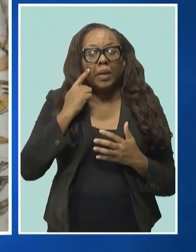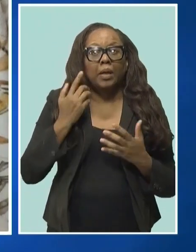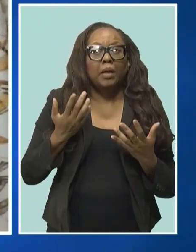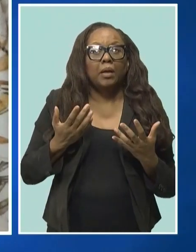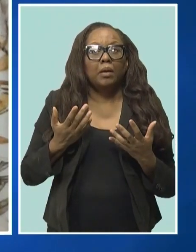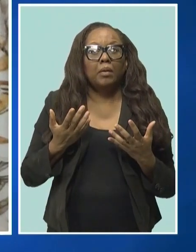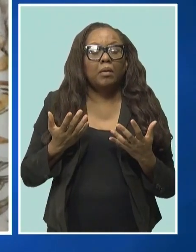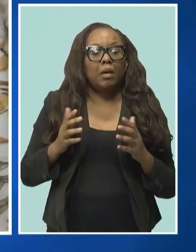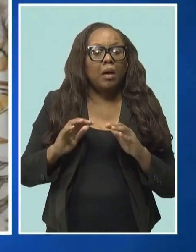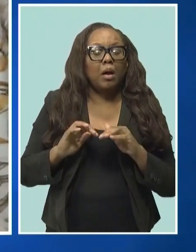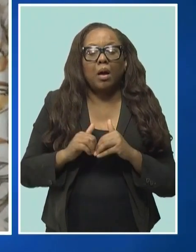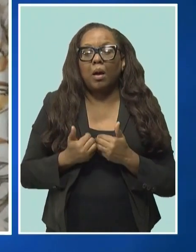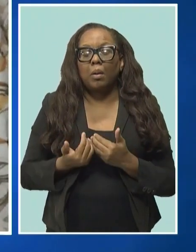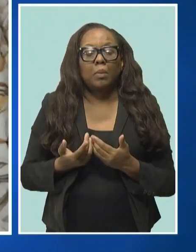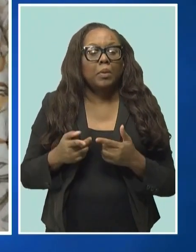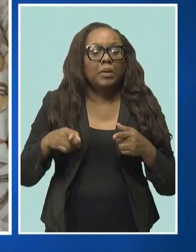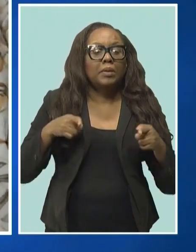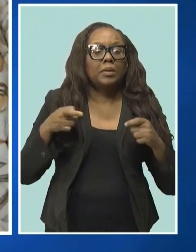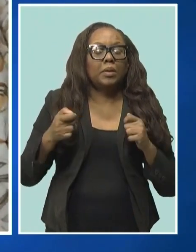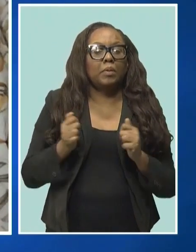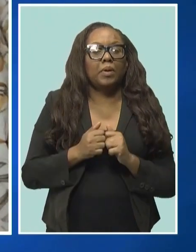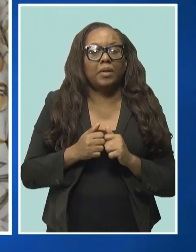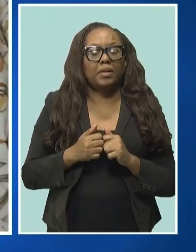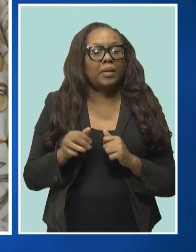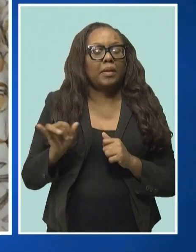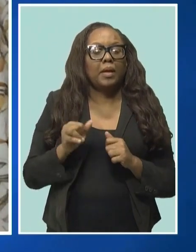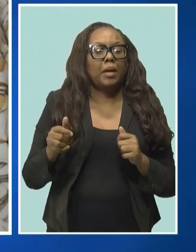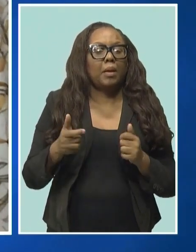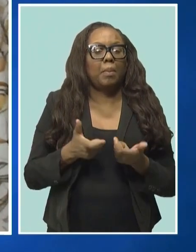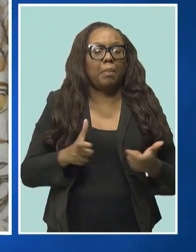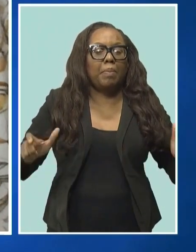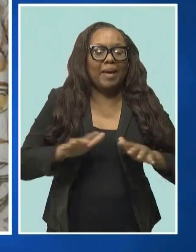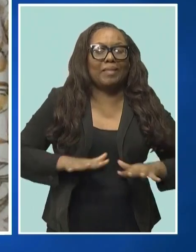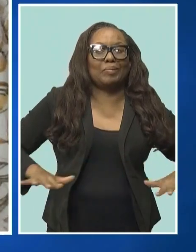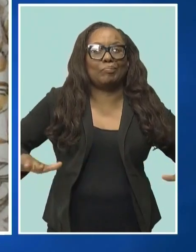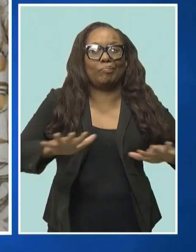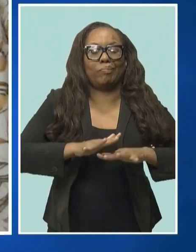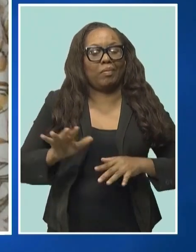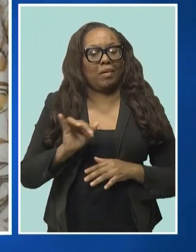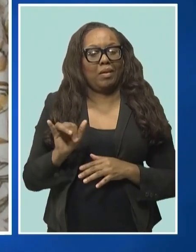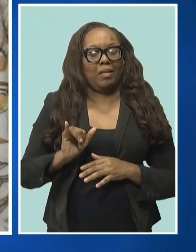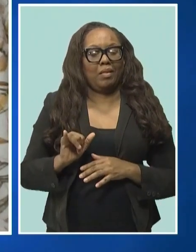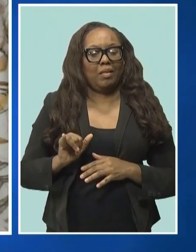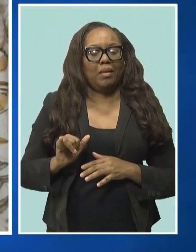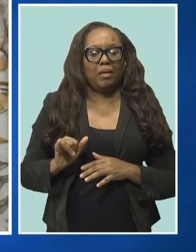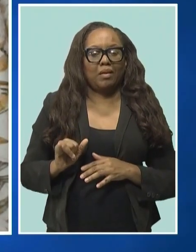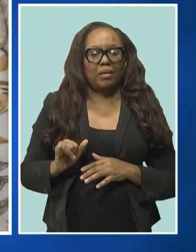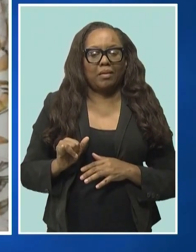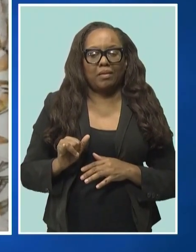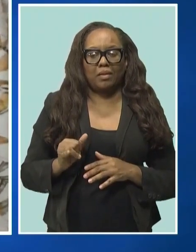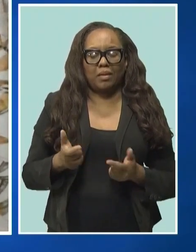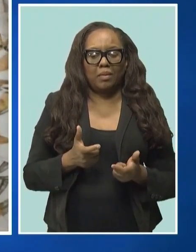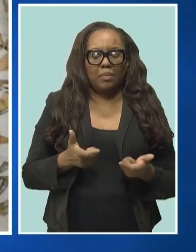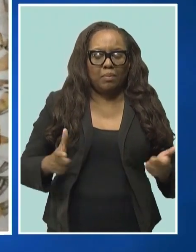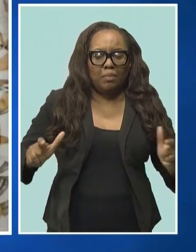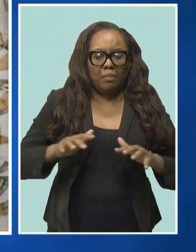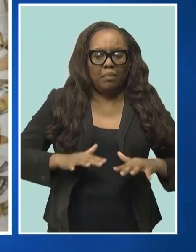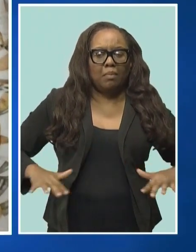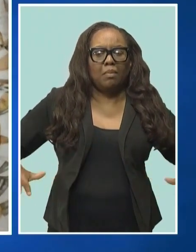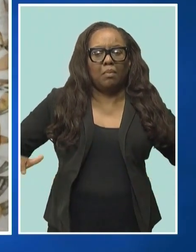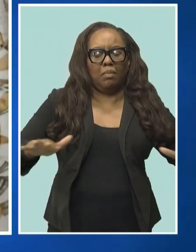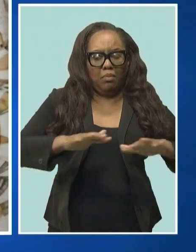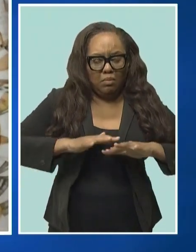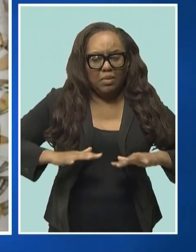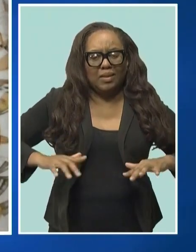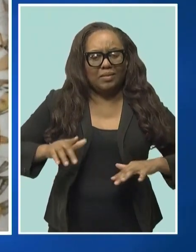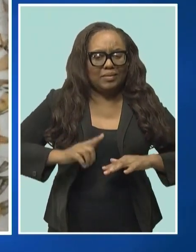at scale, if they cultural land, that sort of thing, which at present not much of the literature